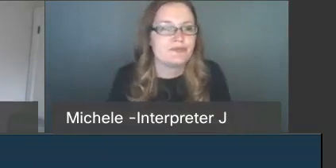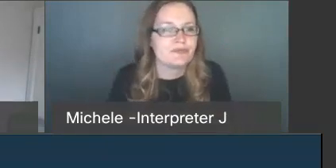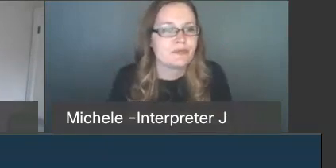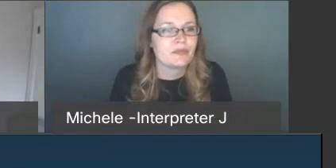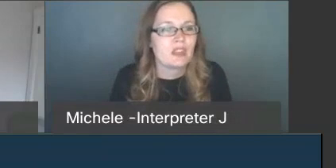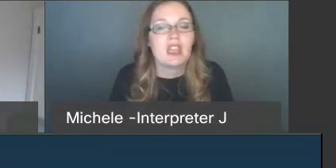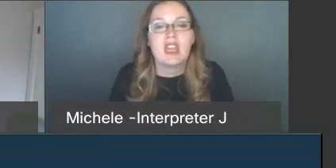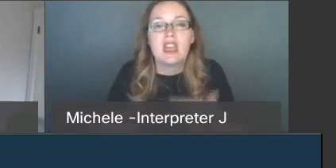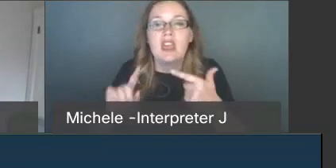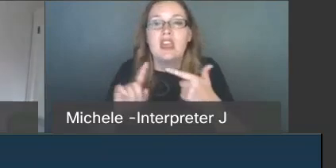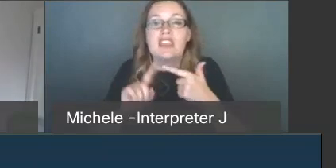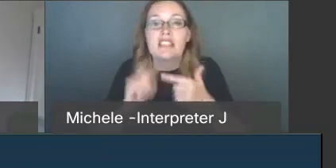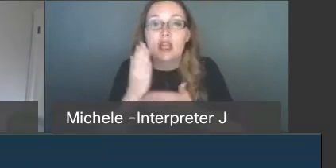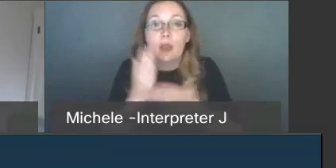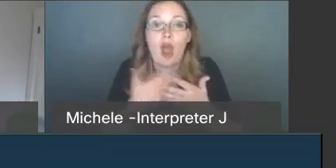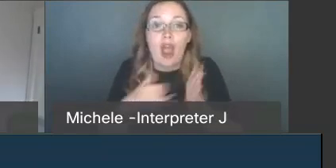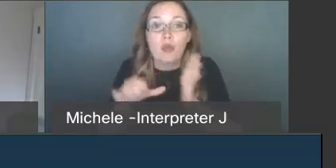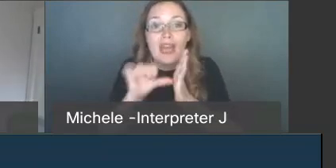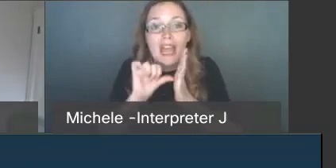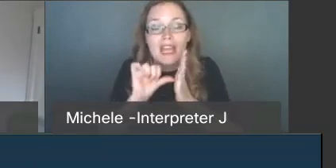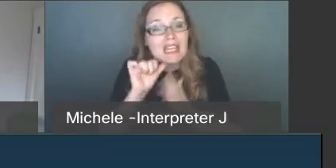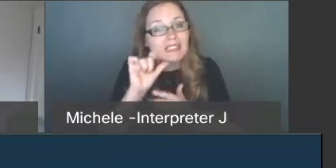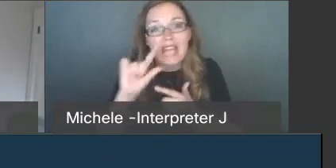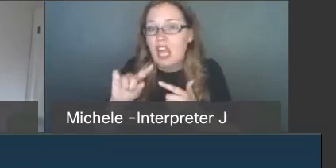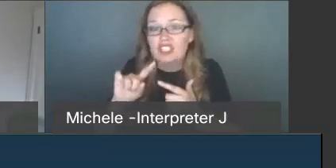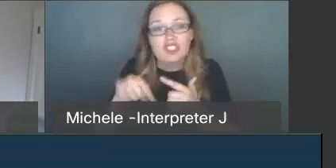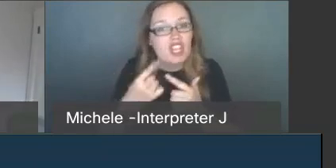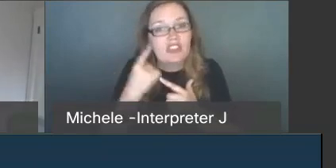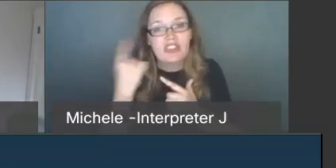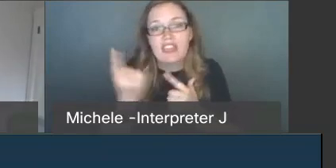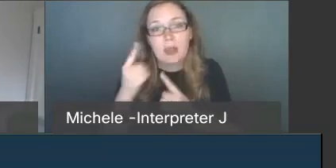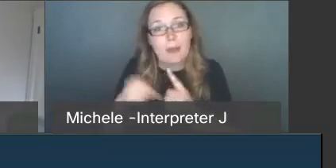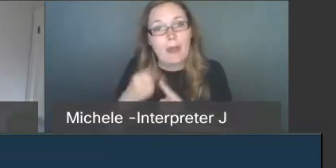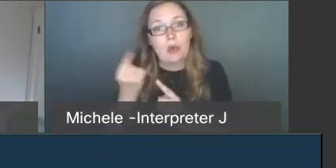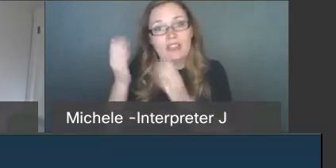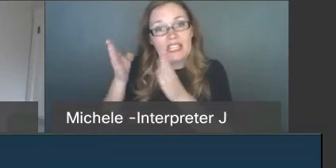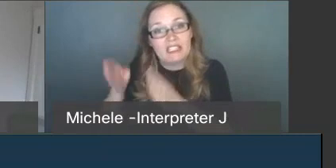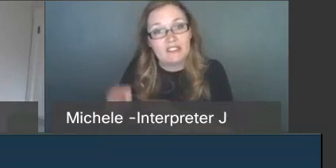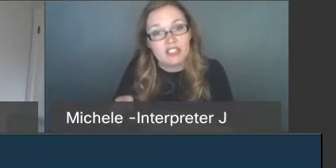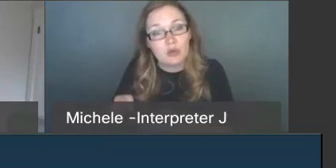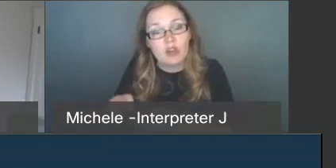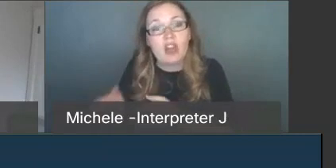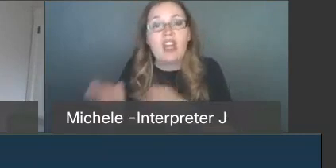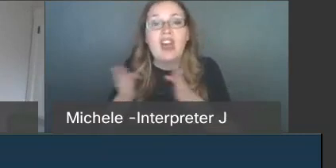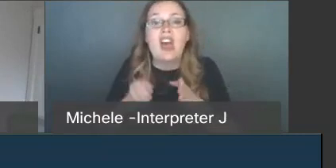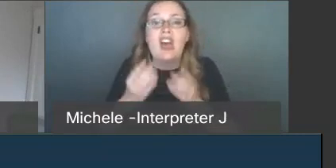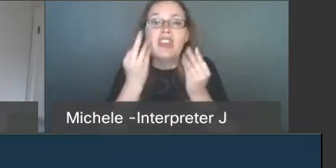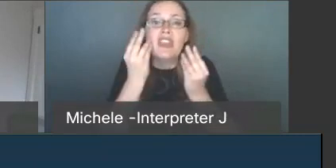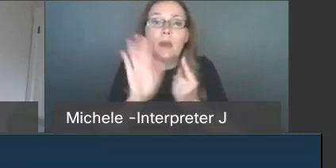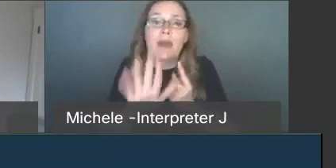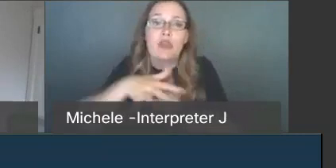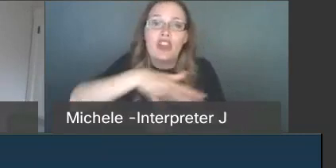thing I wanted to highlight here, that it's not just about thinking about the individual. We also want to think about the circumstances that they're in